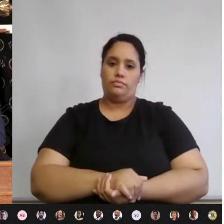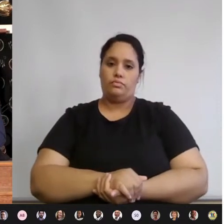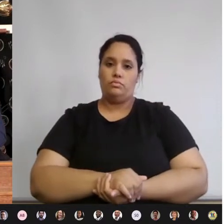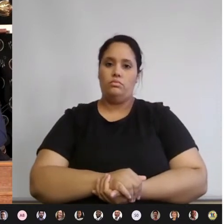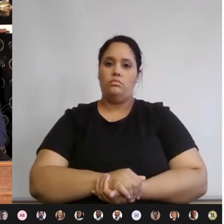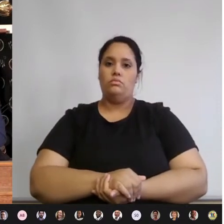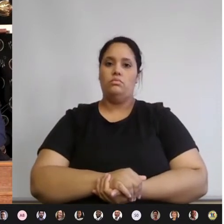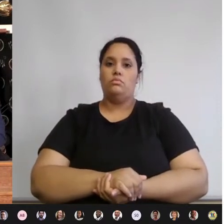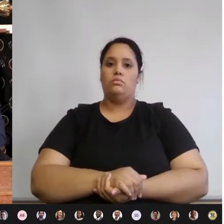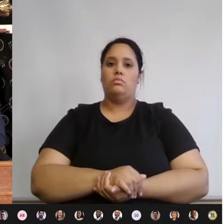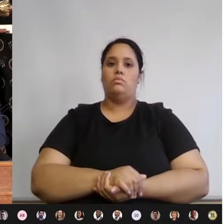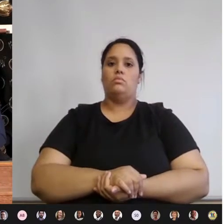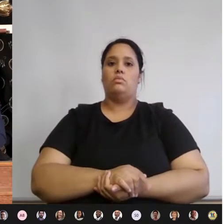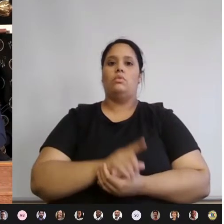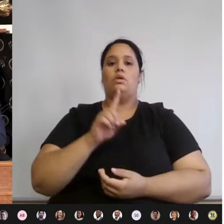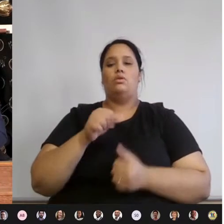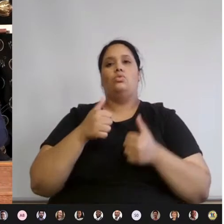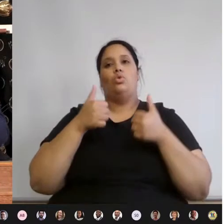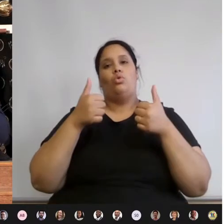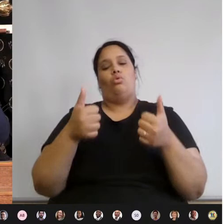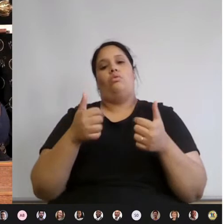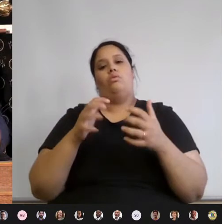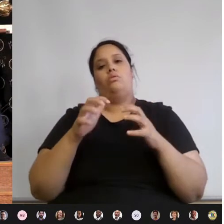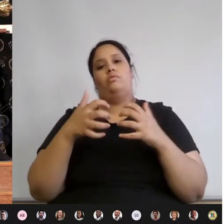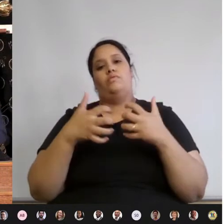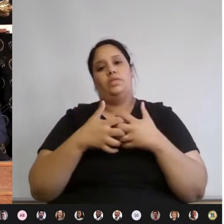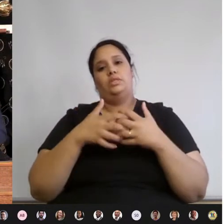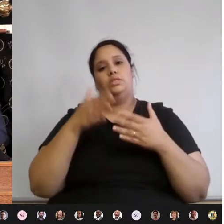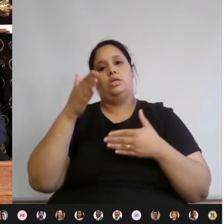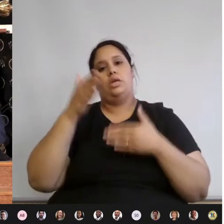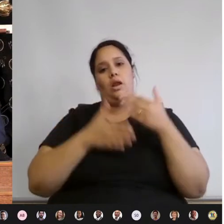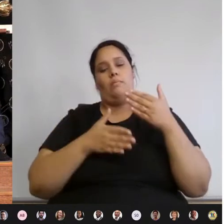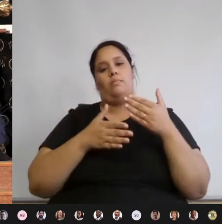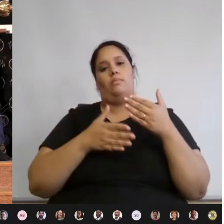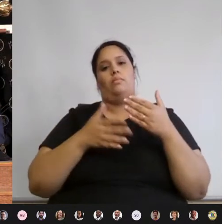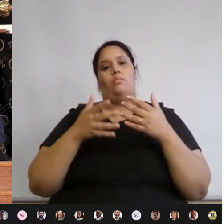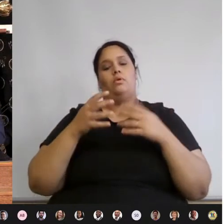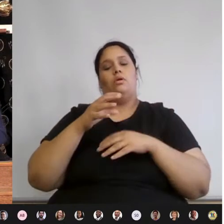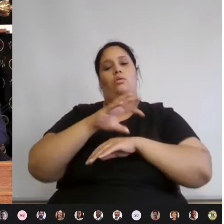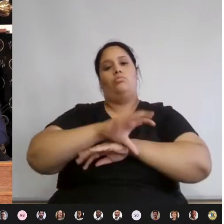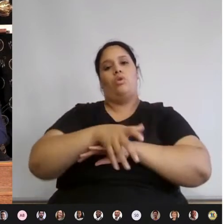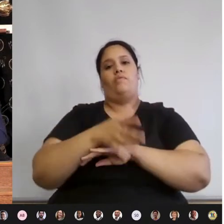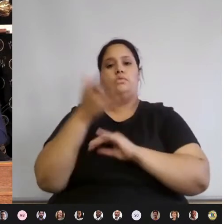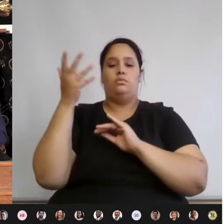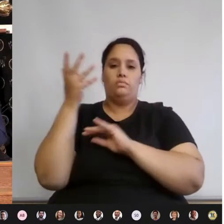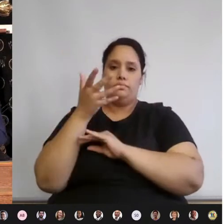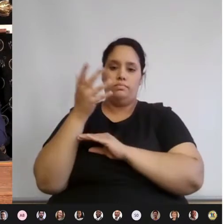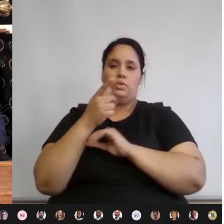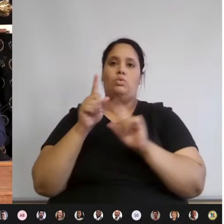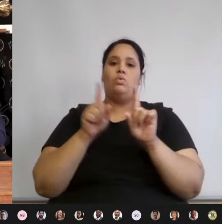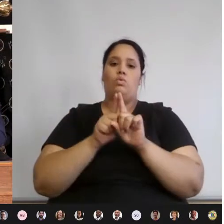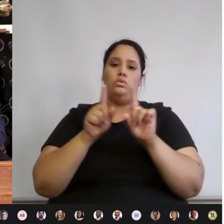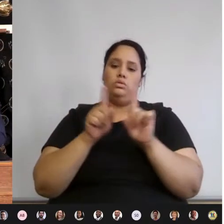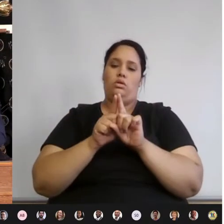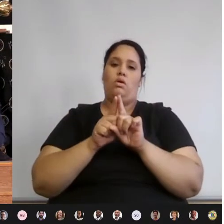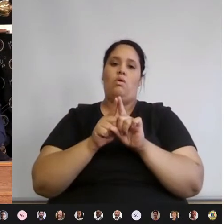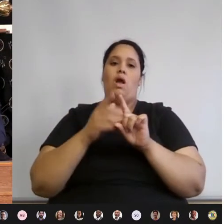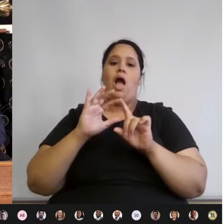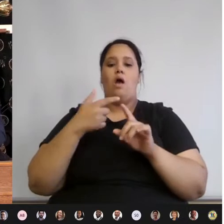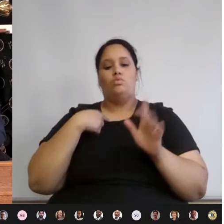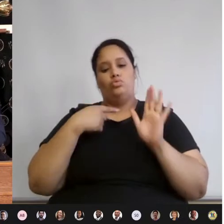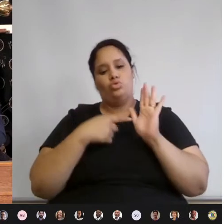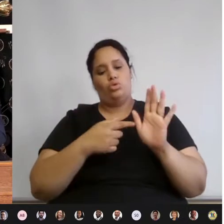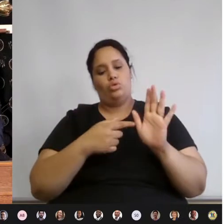fitting end to our state of the province and in a way that we need to support and send our